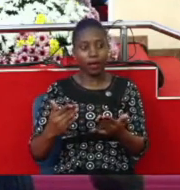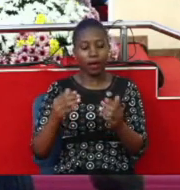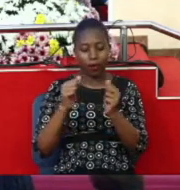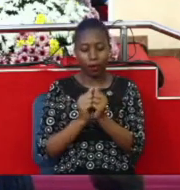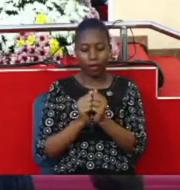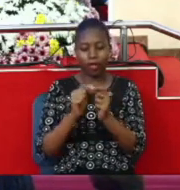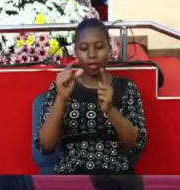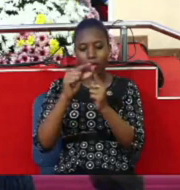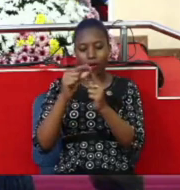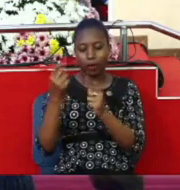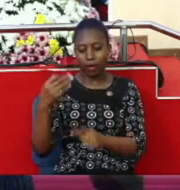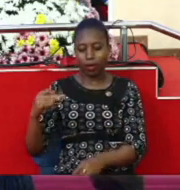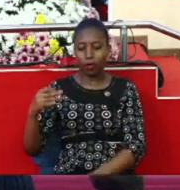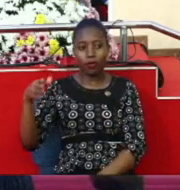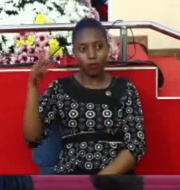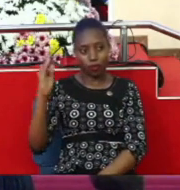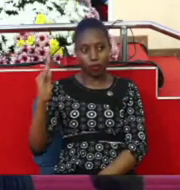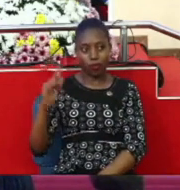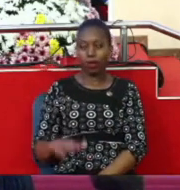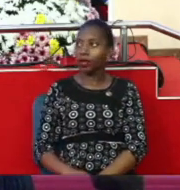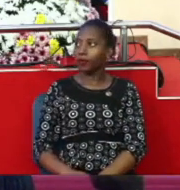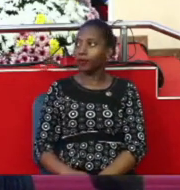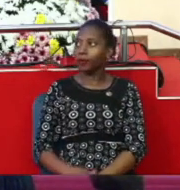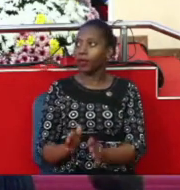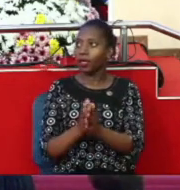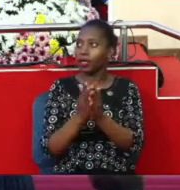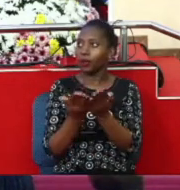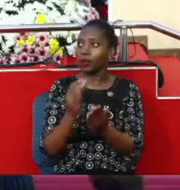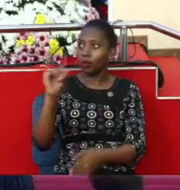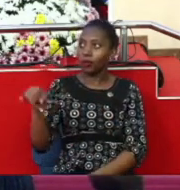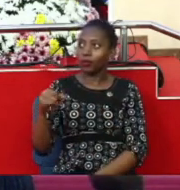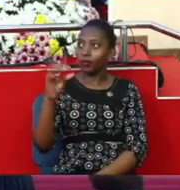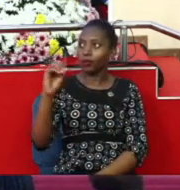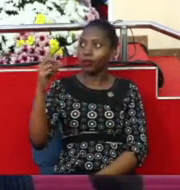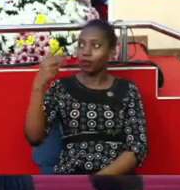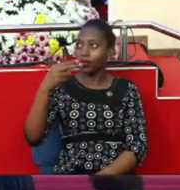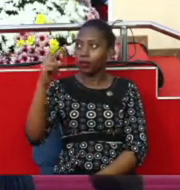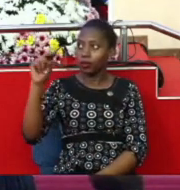John 20, verse 30 and 31.